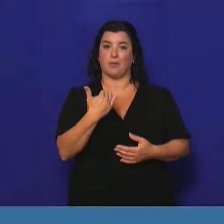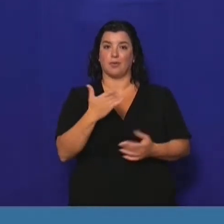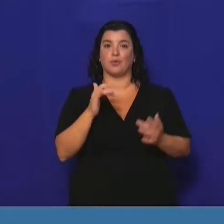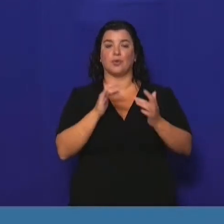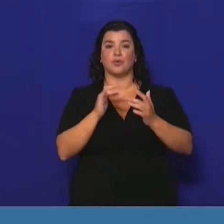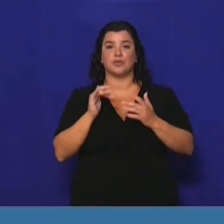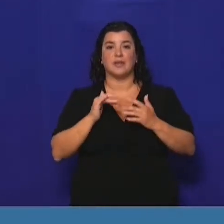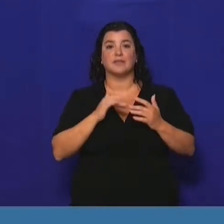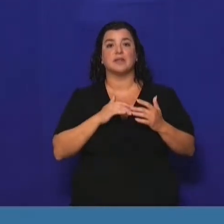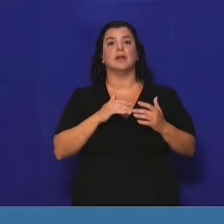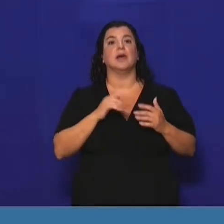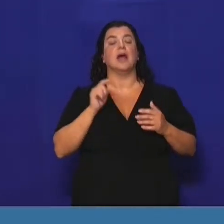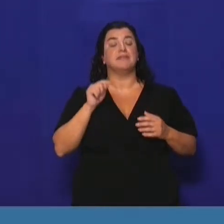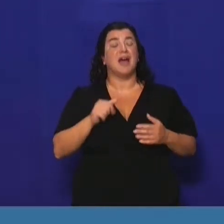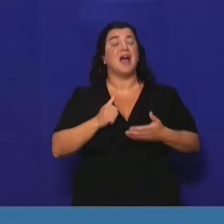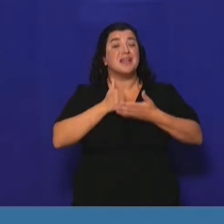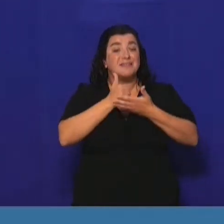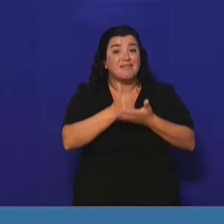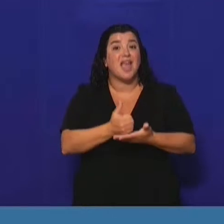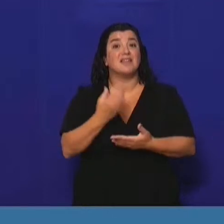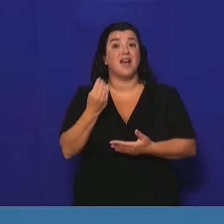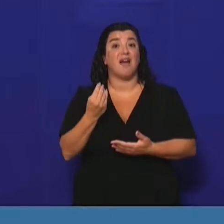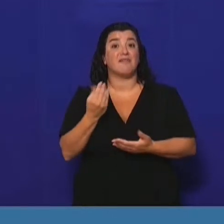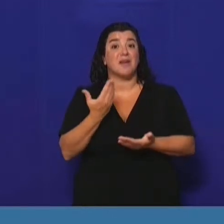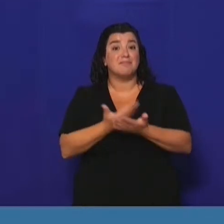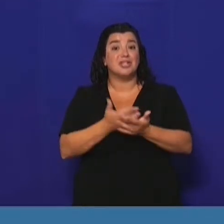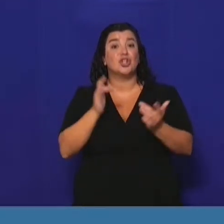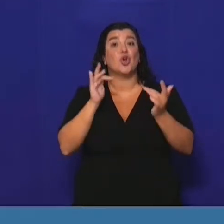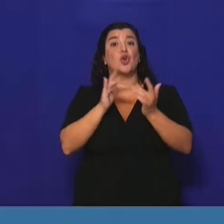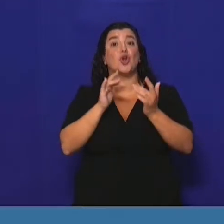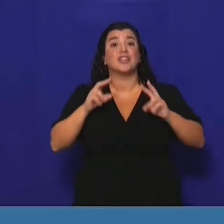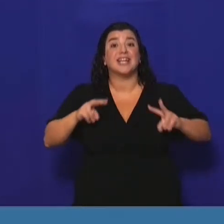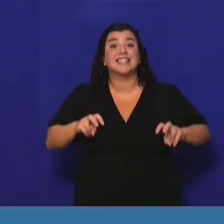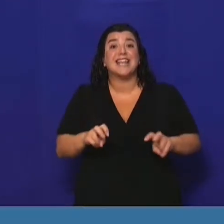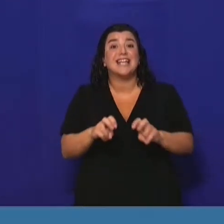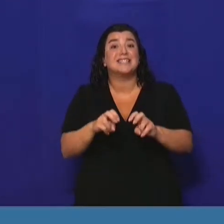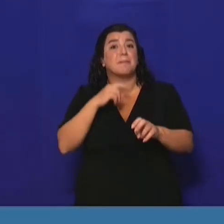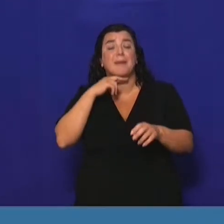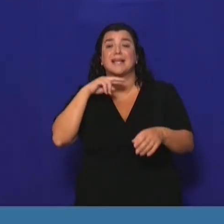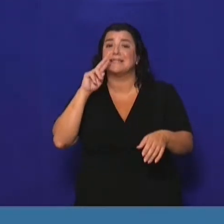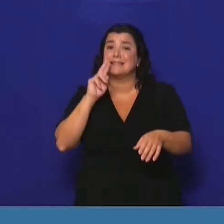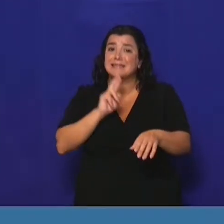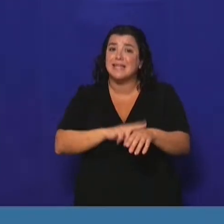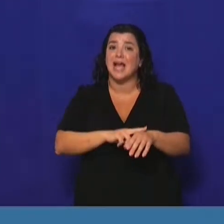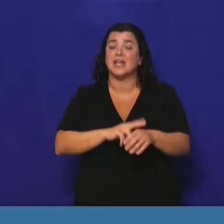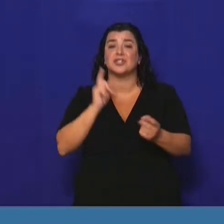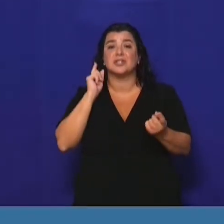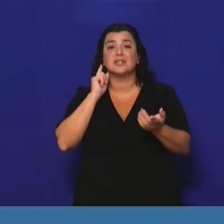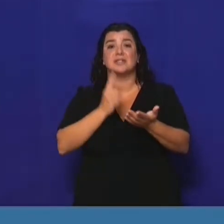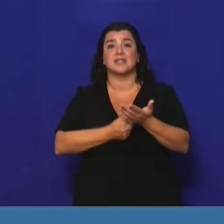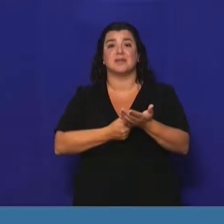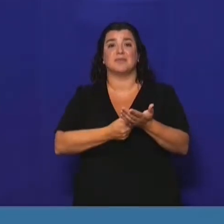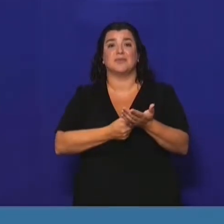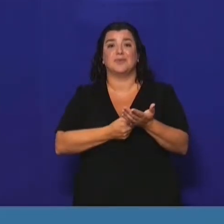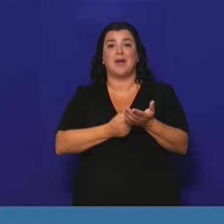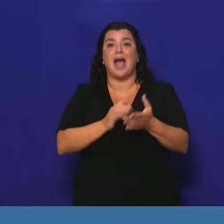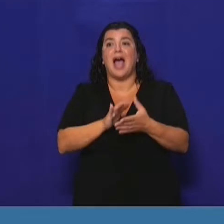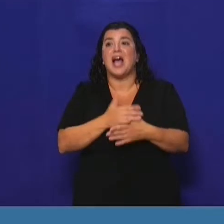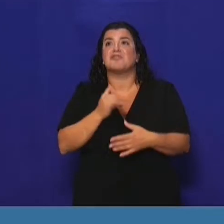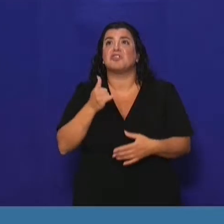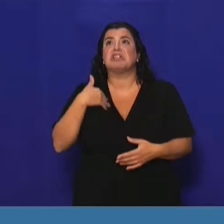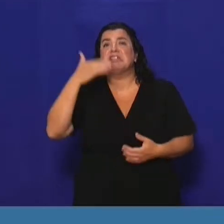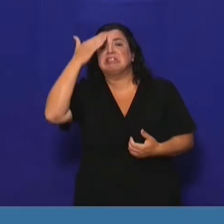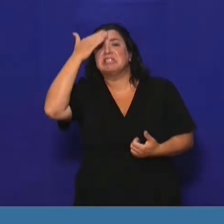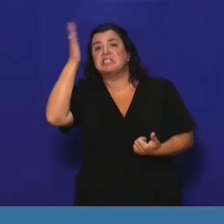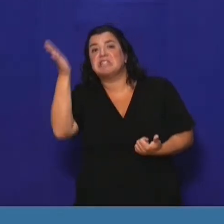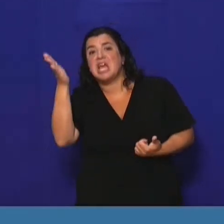jgħin f'sitwazzjonijiet fejn il-contact tracing normali ma jkunx jista' jaqbad nies oħrajn għaliex jista' jkun tinsa jew inkella ma